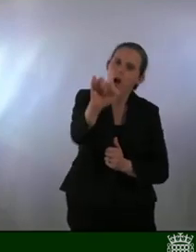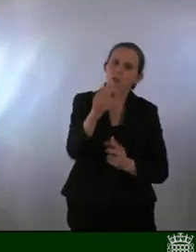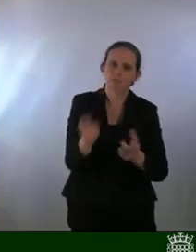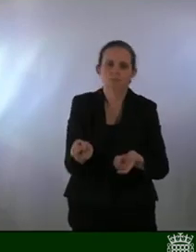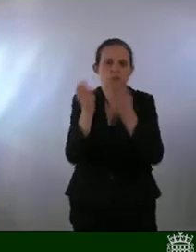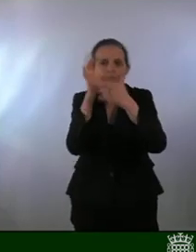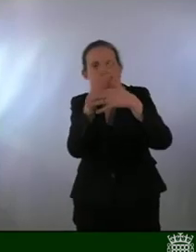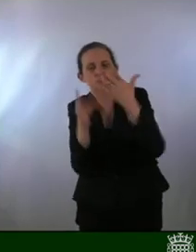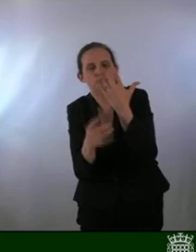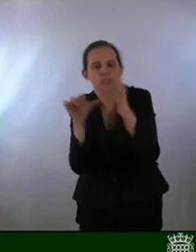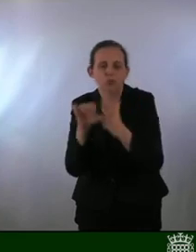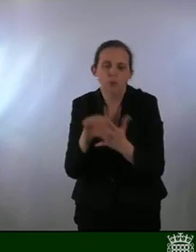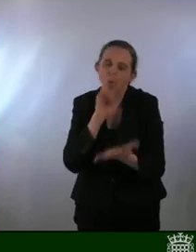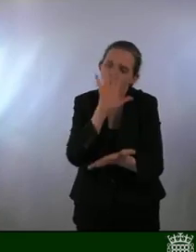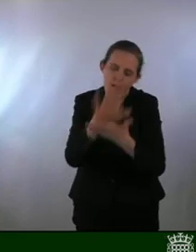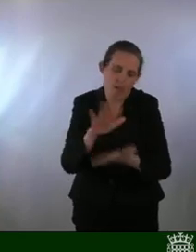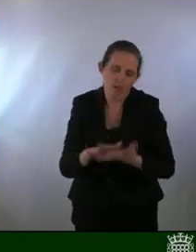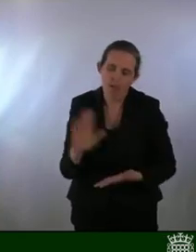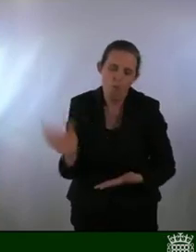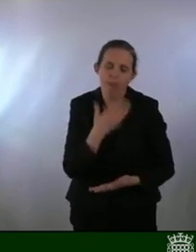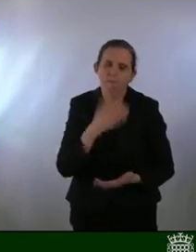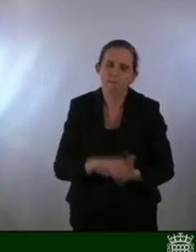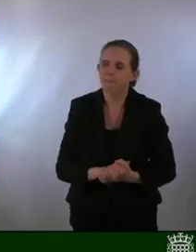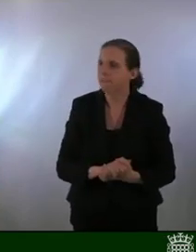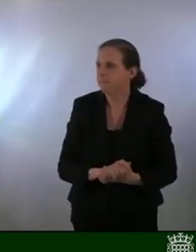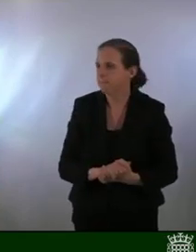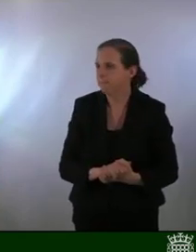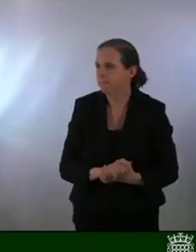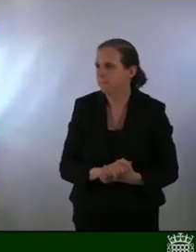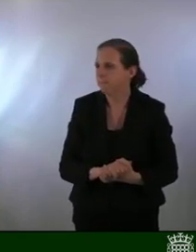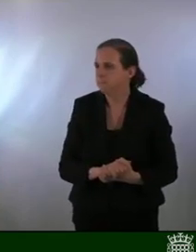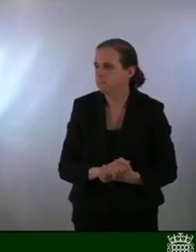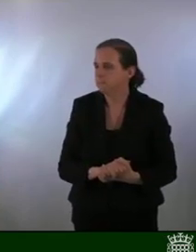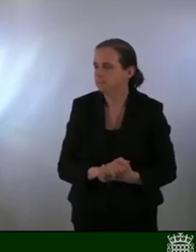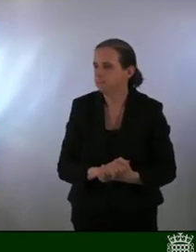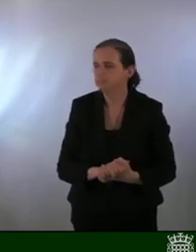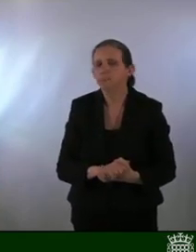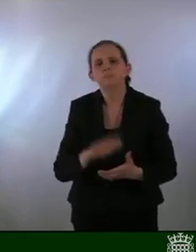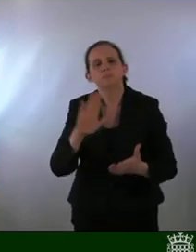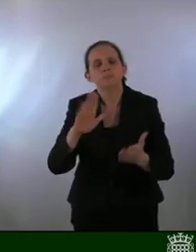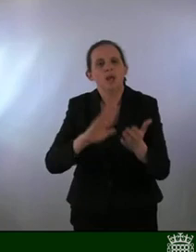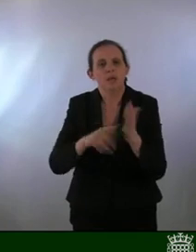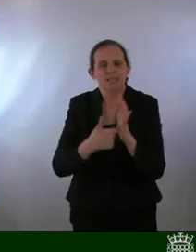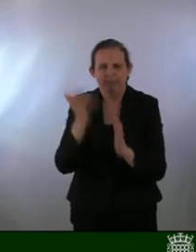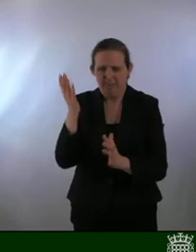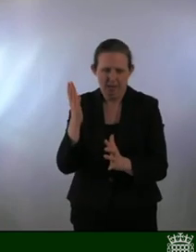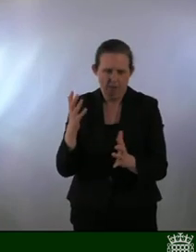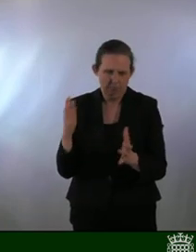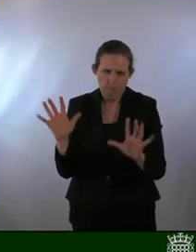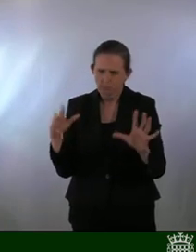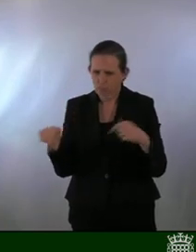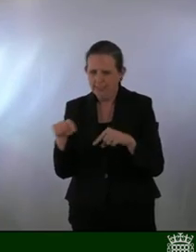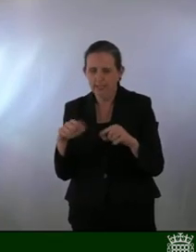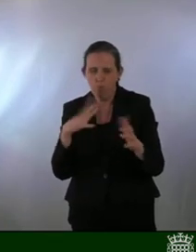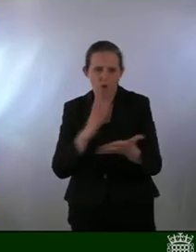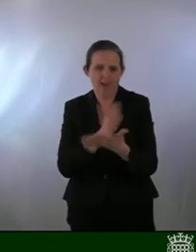issues, and we will address them all. Jason McCarthy. Mr Speaker, we're all looking for clarity in these uncertain times, and